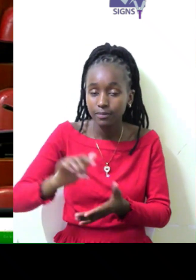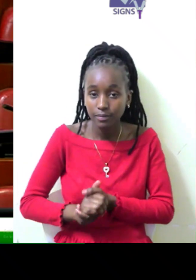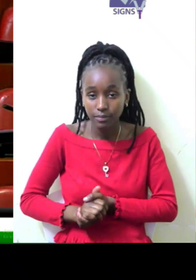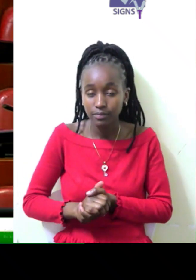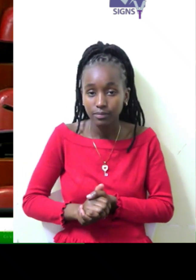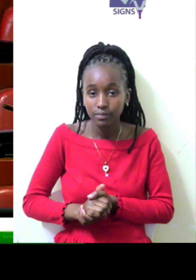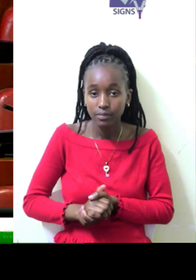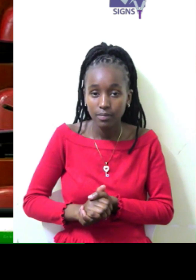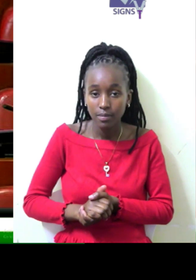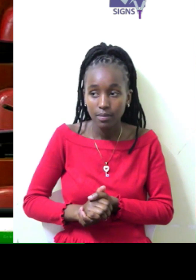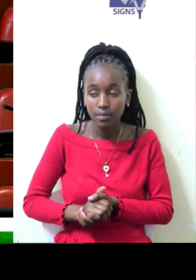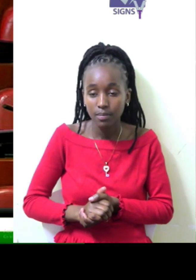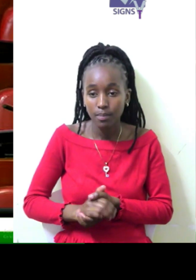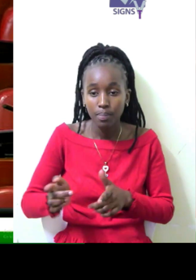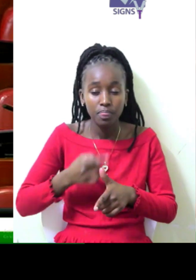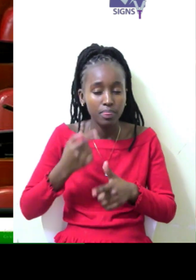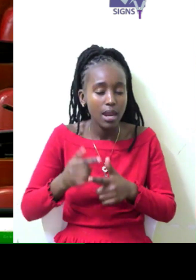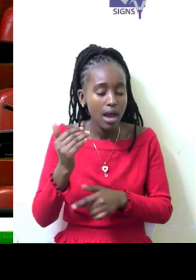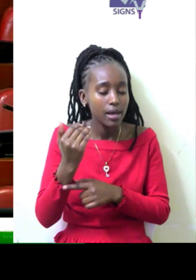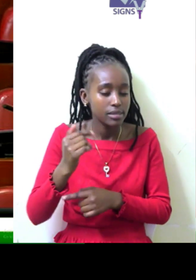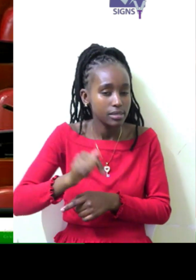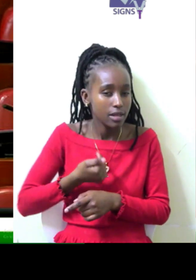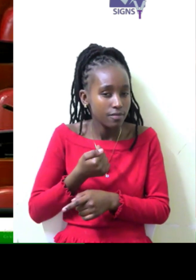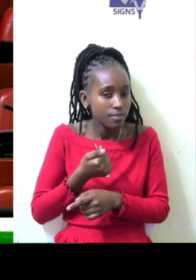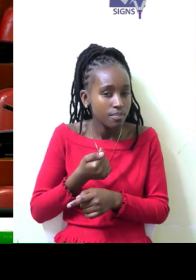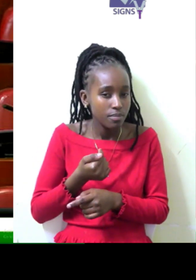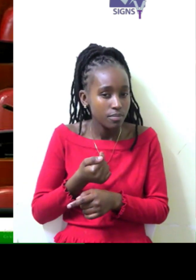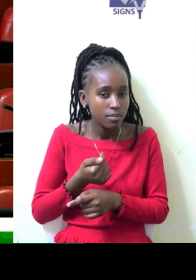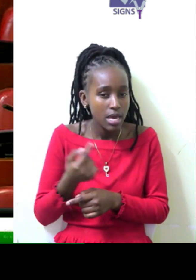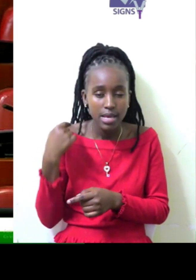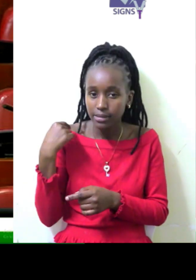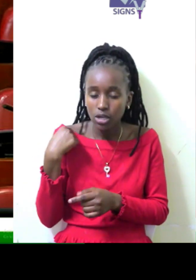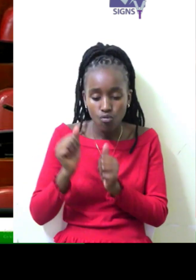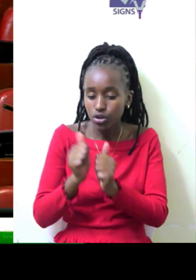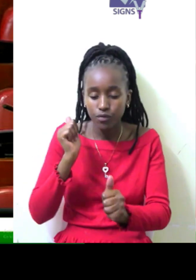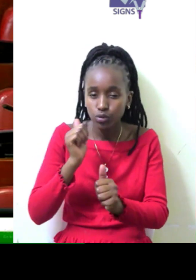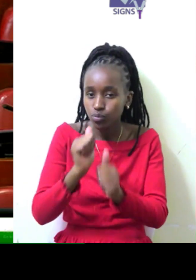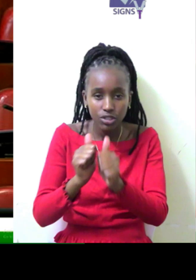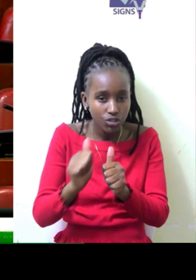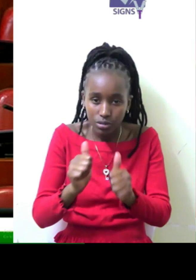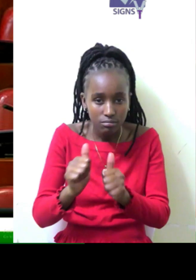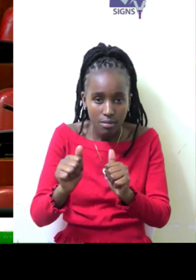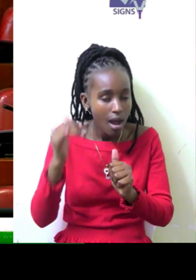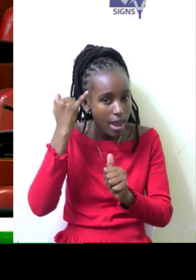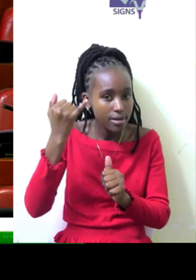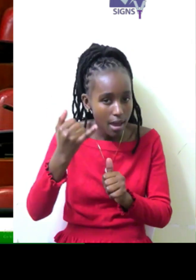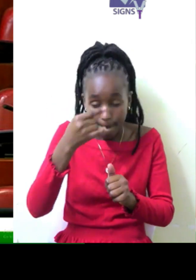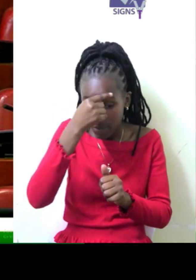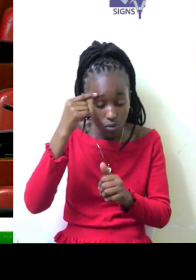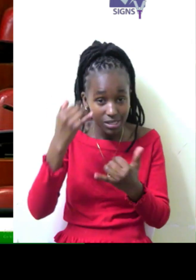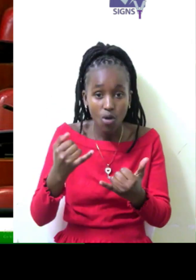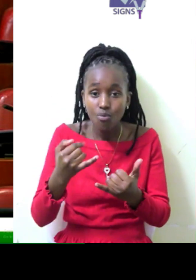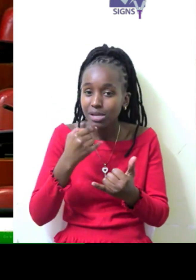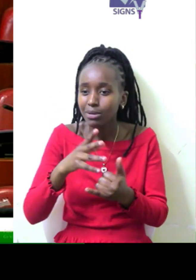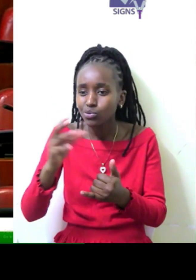Committee of Supply did you challenge yesterday in the Committee of Supply? None. You are telling us to borrow. How do we